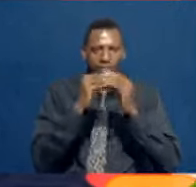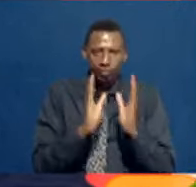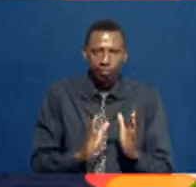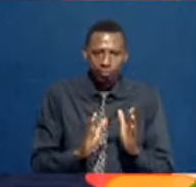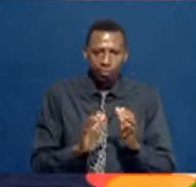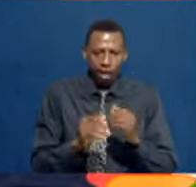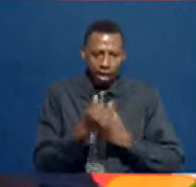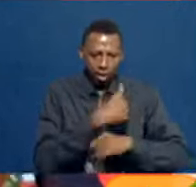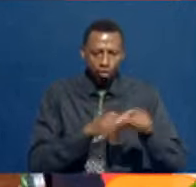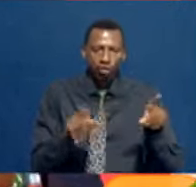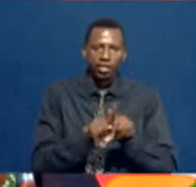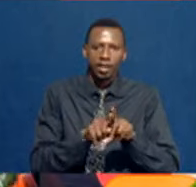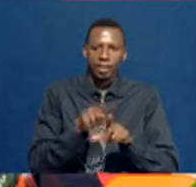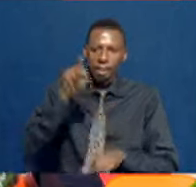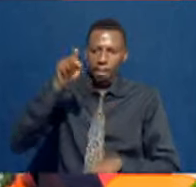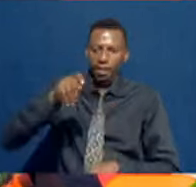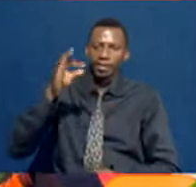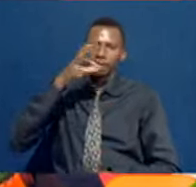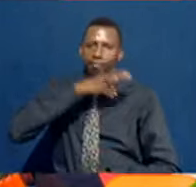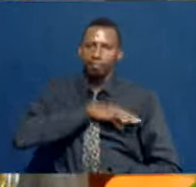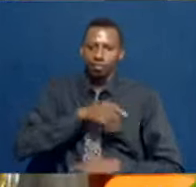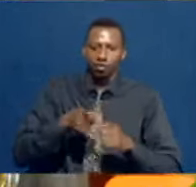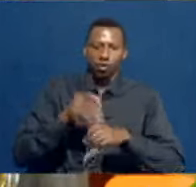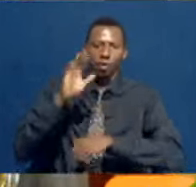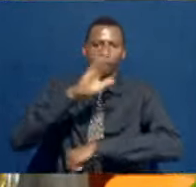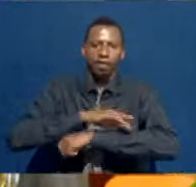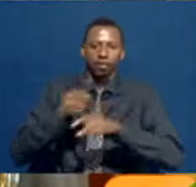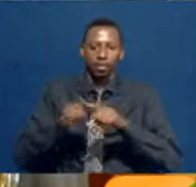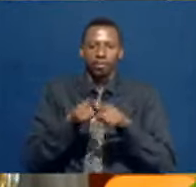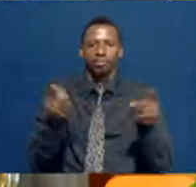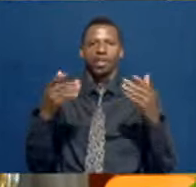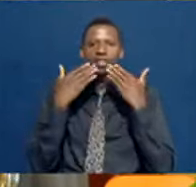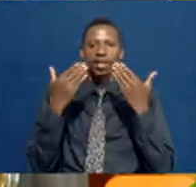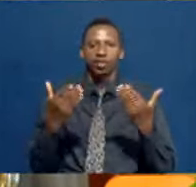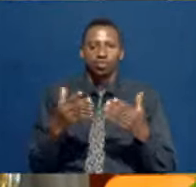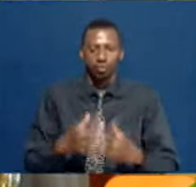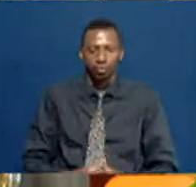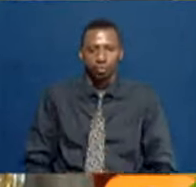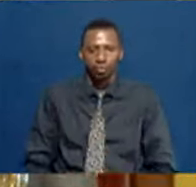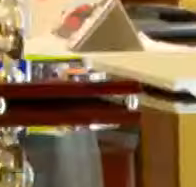creators doing the same should benefit from such platforms. Many thanks. Thank you.